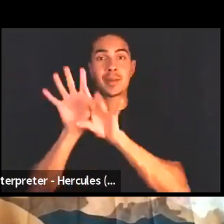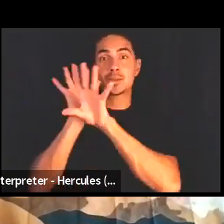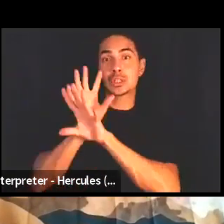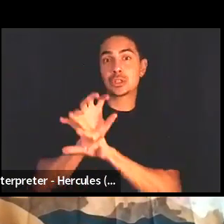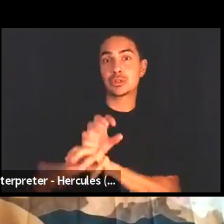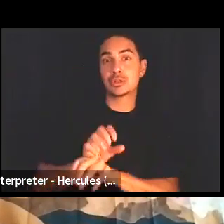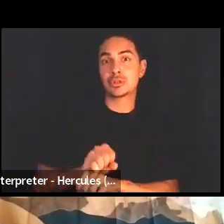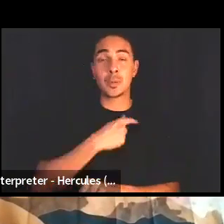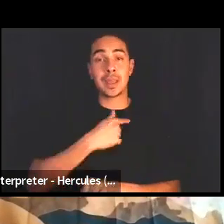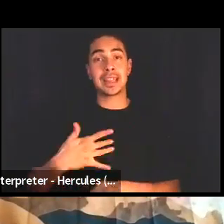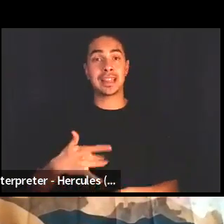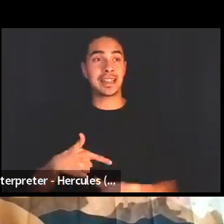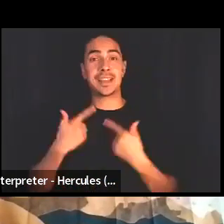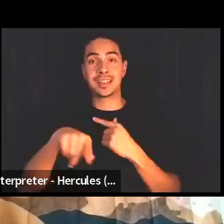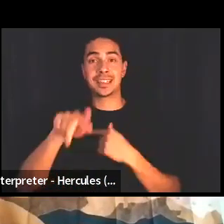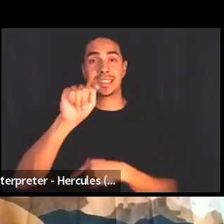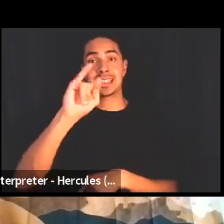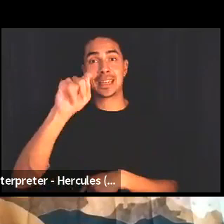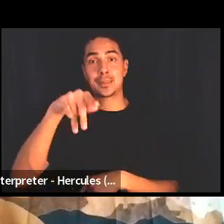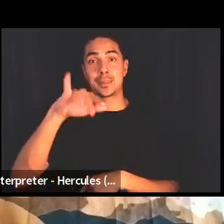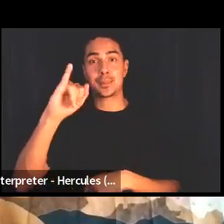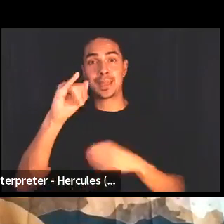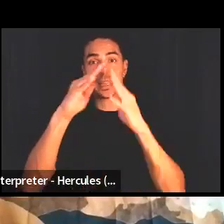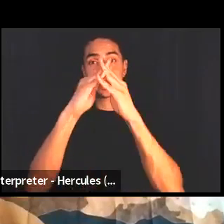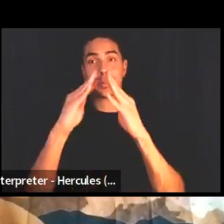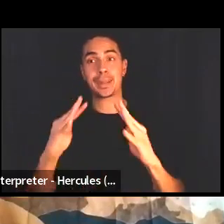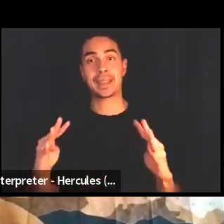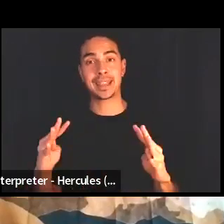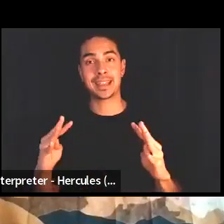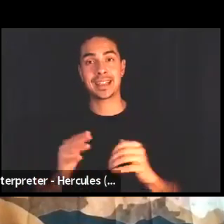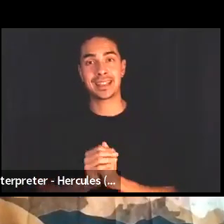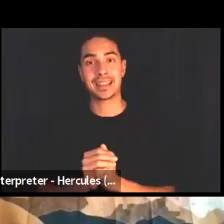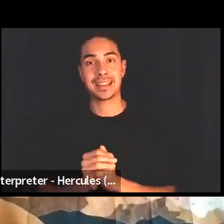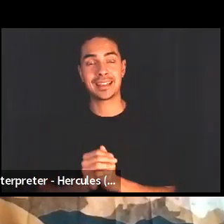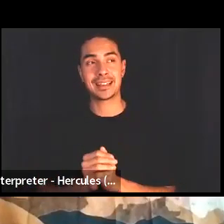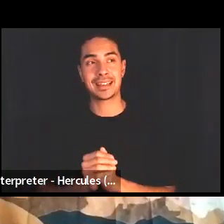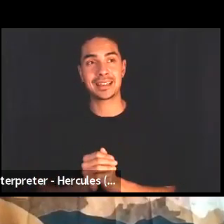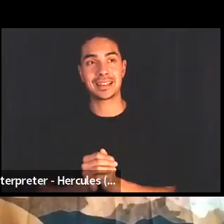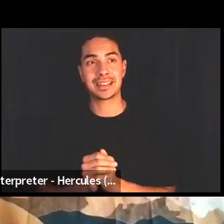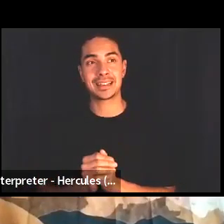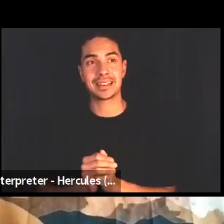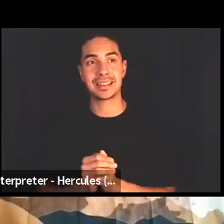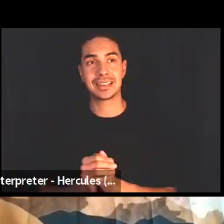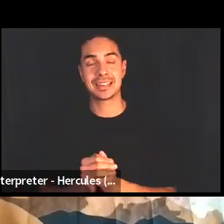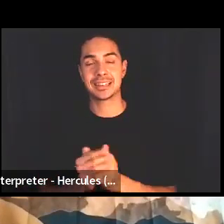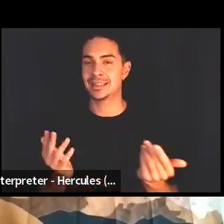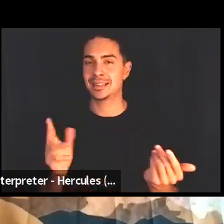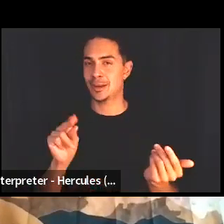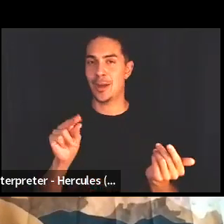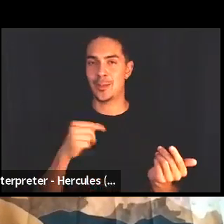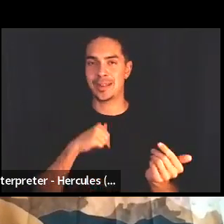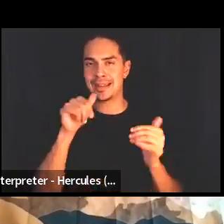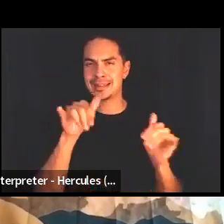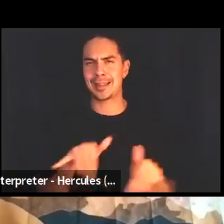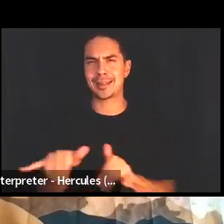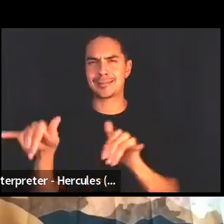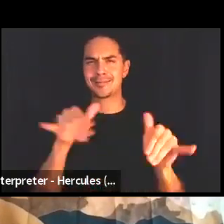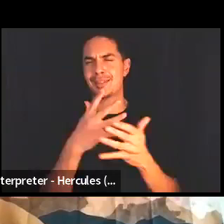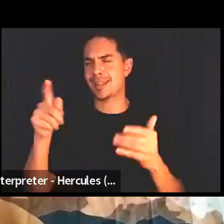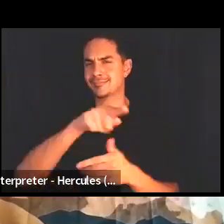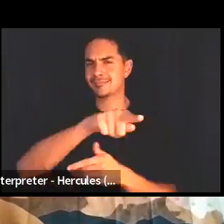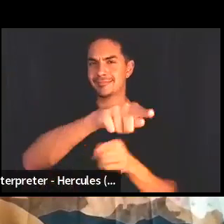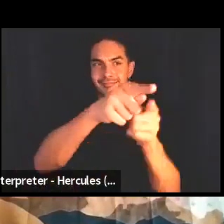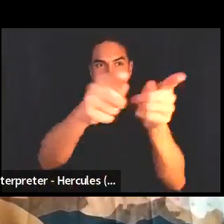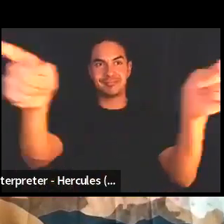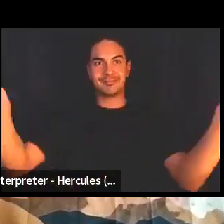in teepees. We don't all, you know, we're not all the same. And so I think there's a lot of misconceptions about